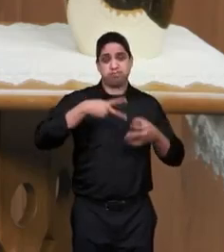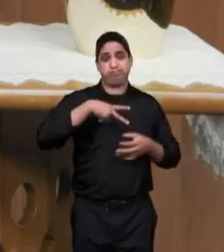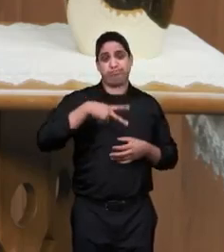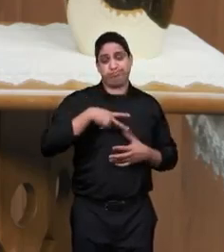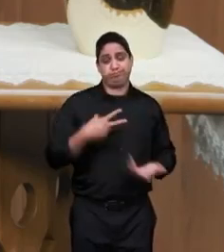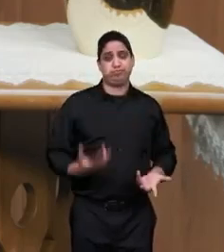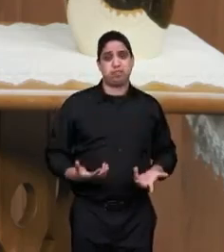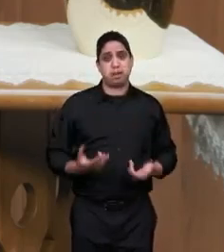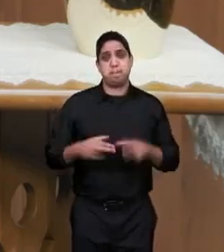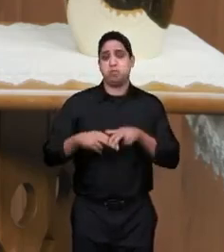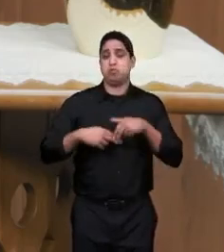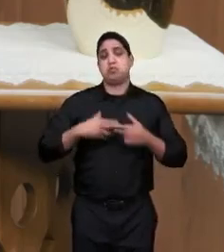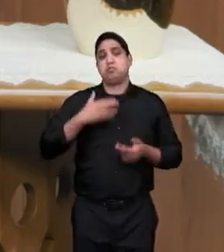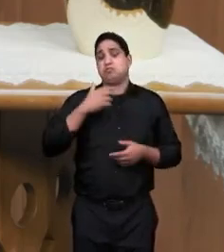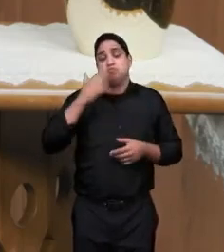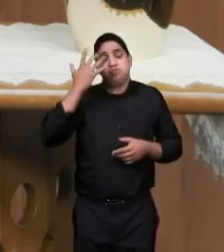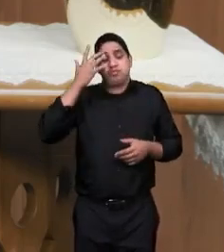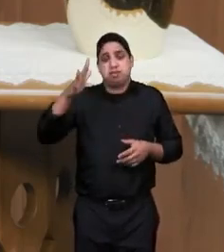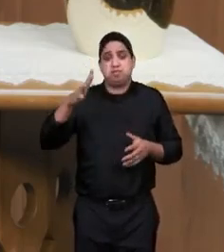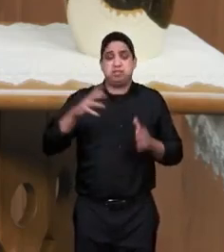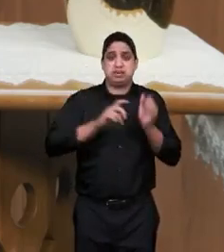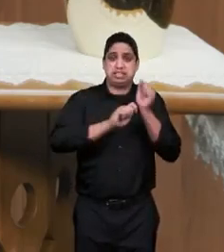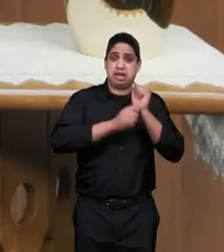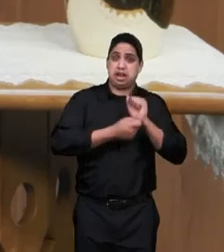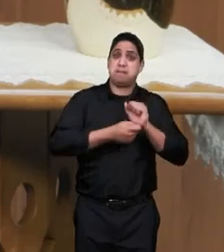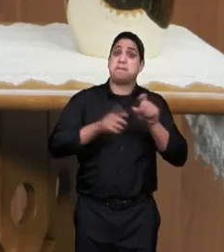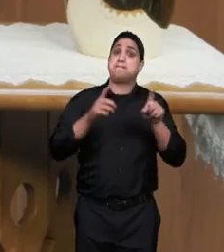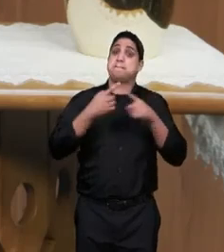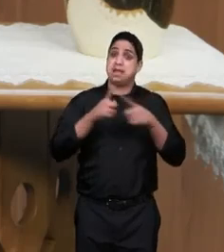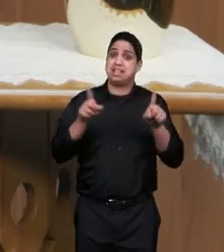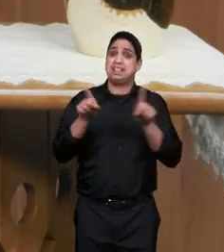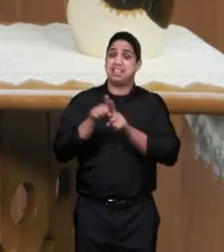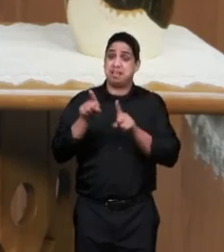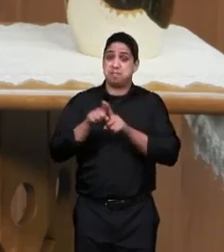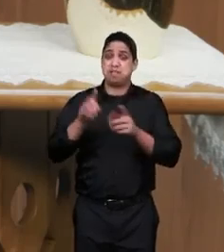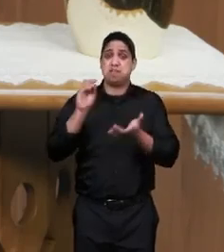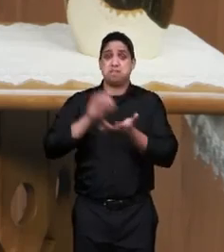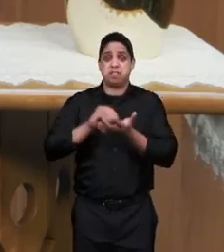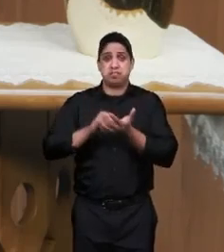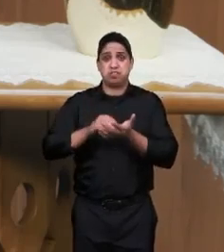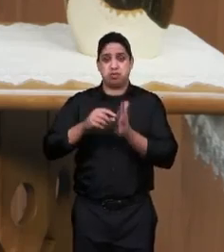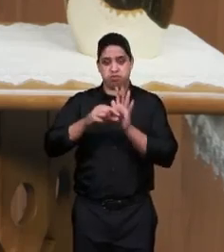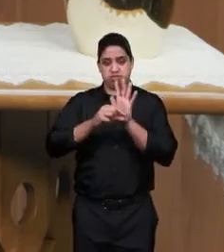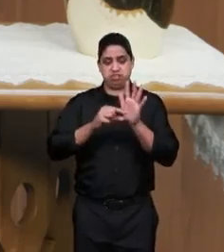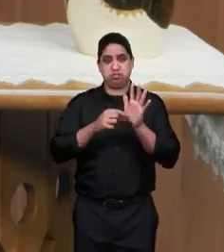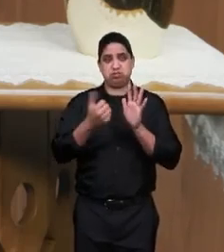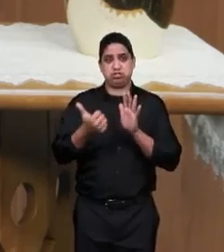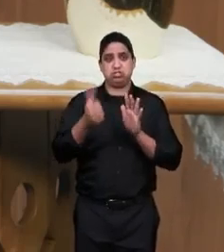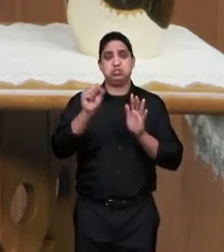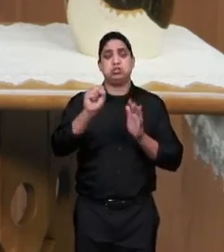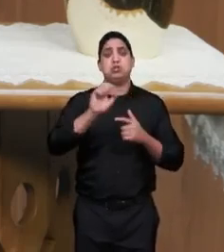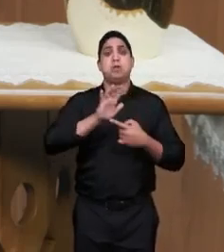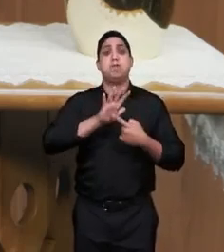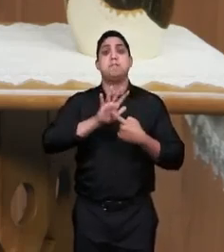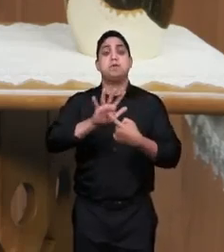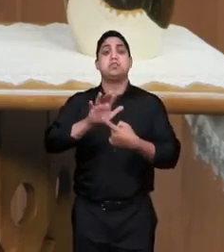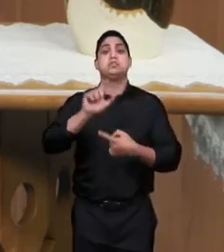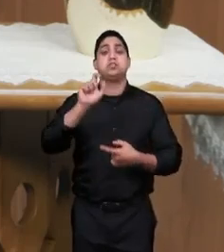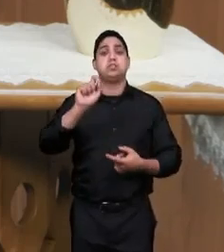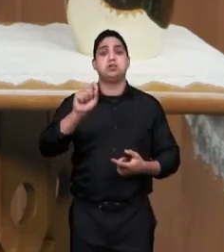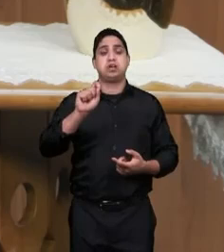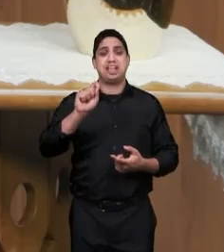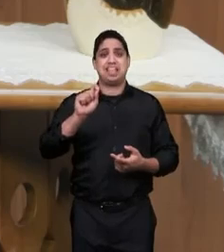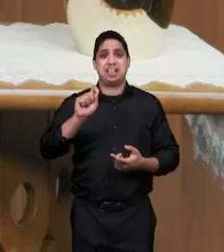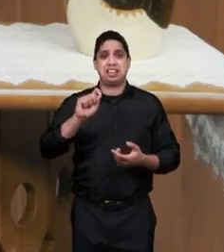mystery. That's why they couldn't understand it. And the other thing, the second thing, was in verse 18, when it says